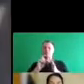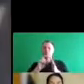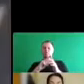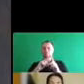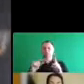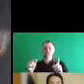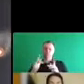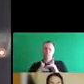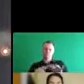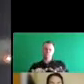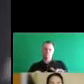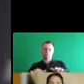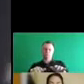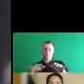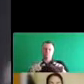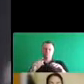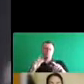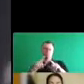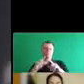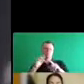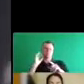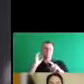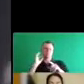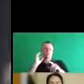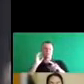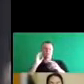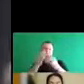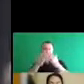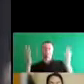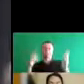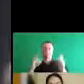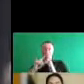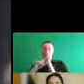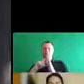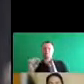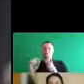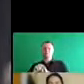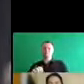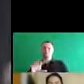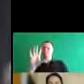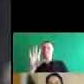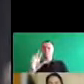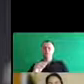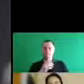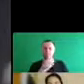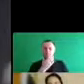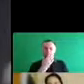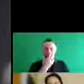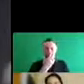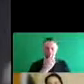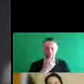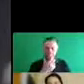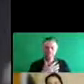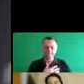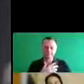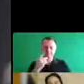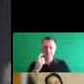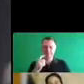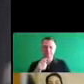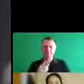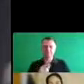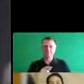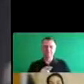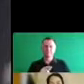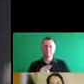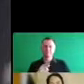a, you know, white gallery space. And I like the idea that there's a work in the show that